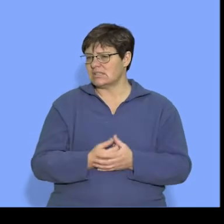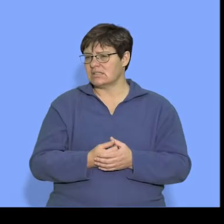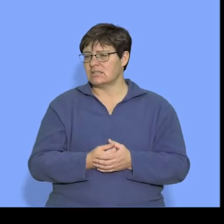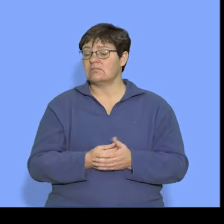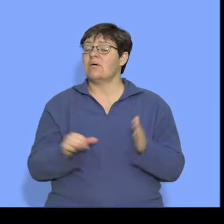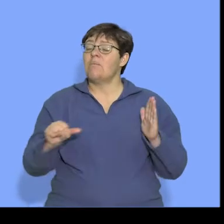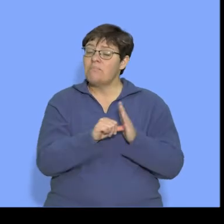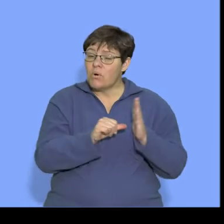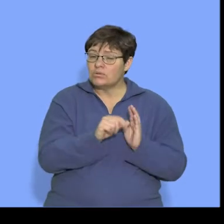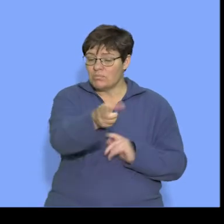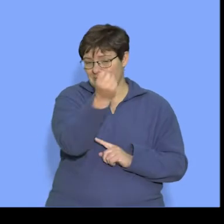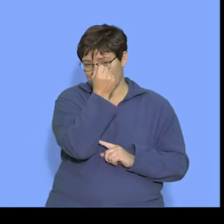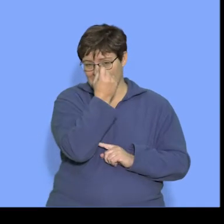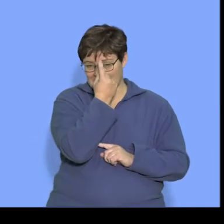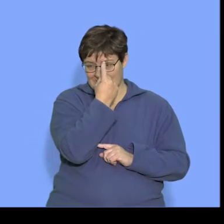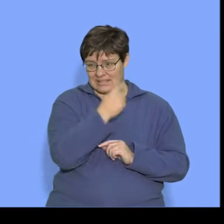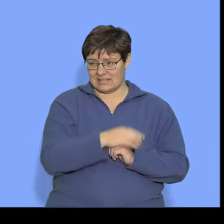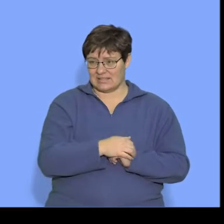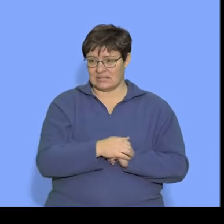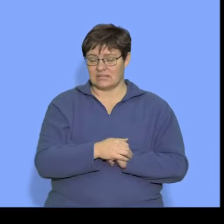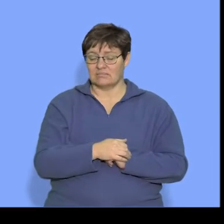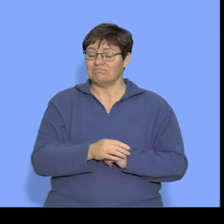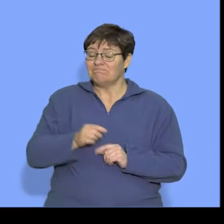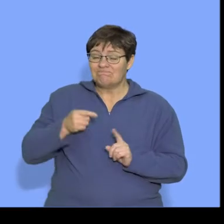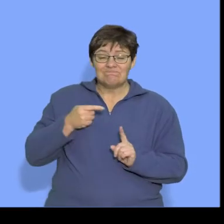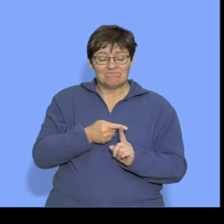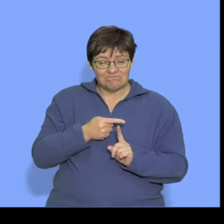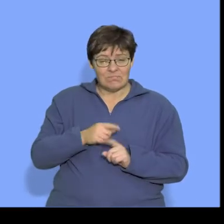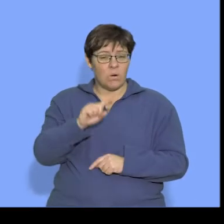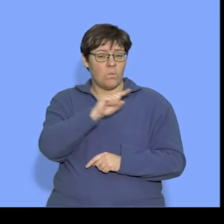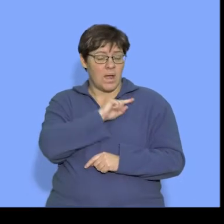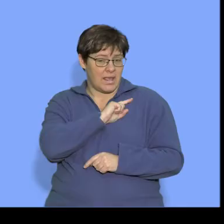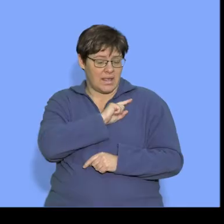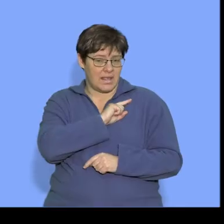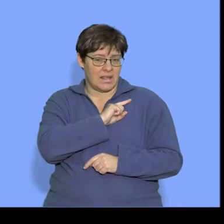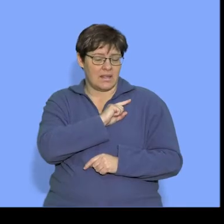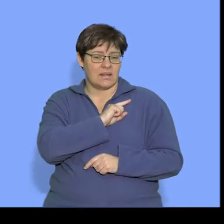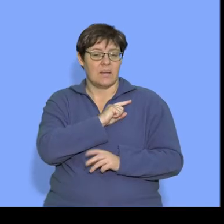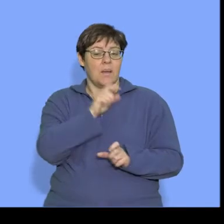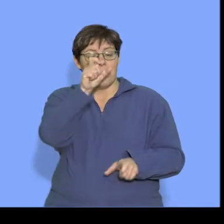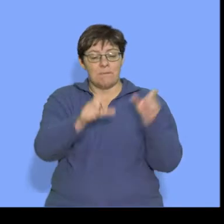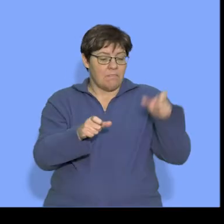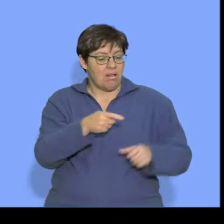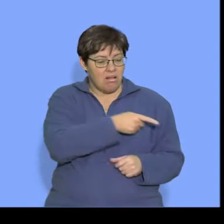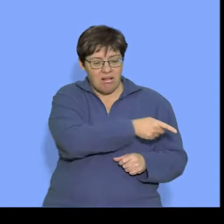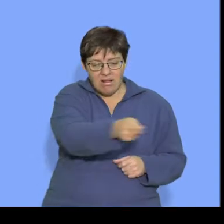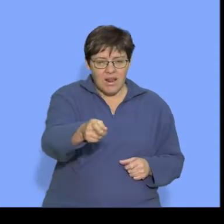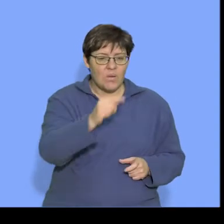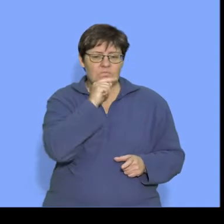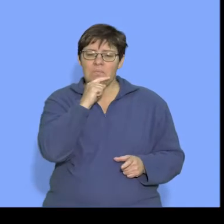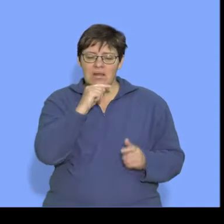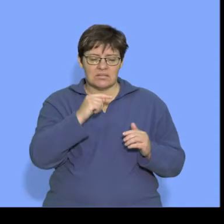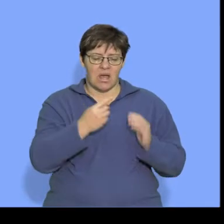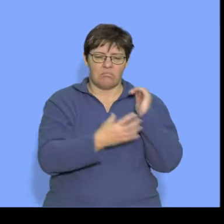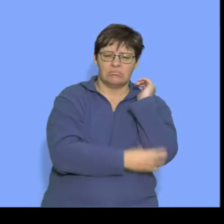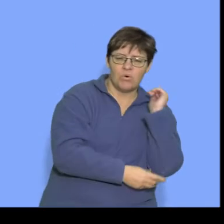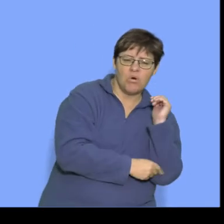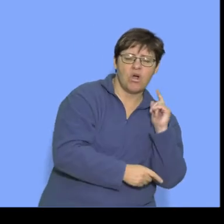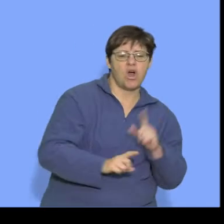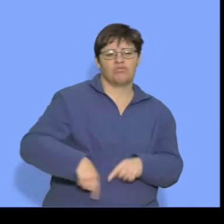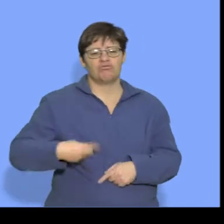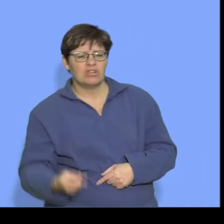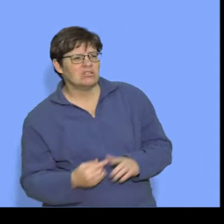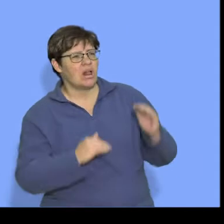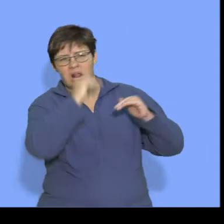important that we understand that food security exists when all people at all times have